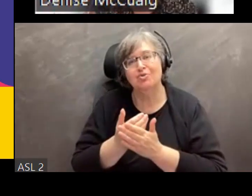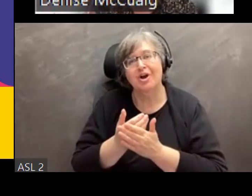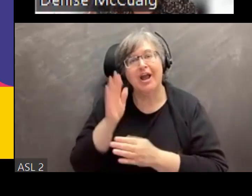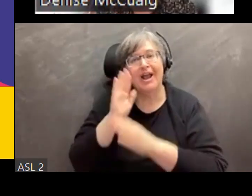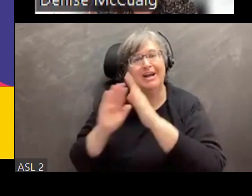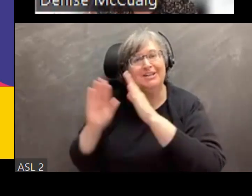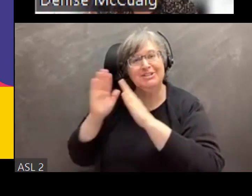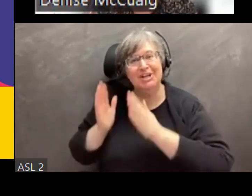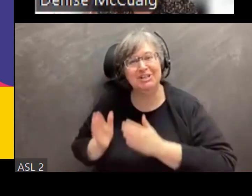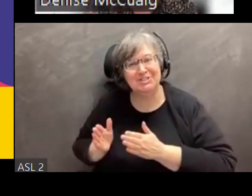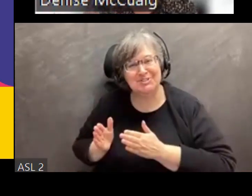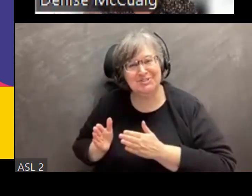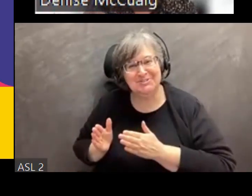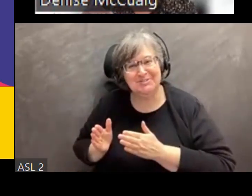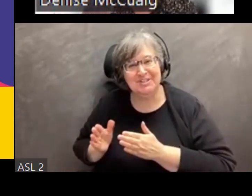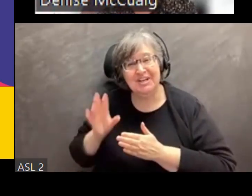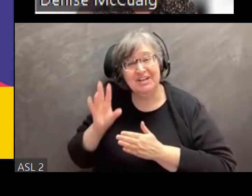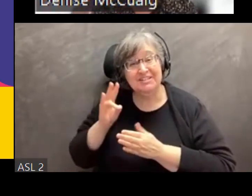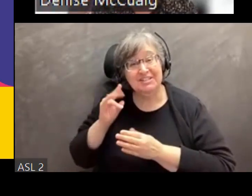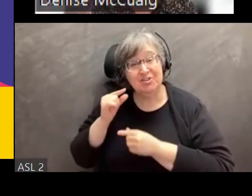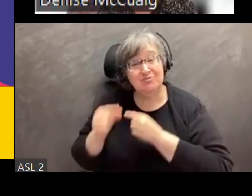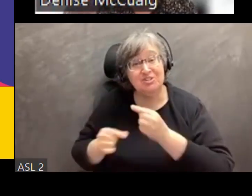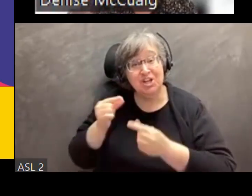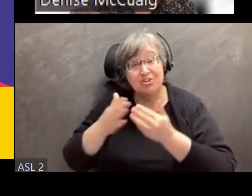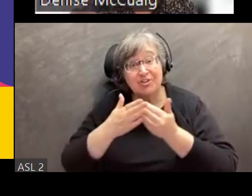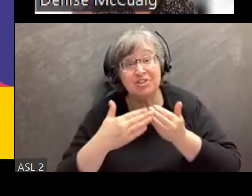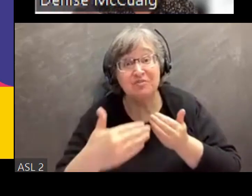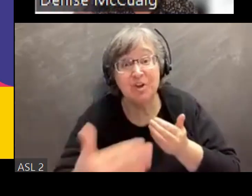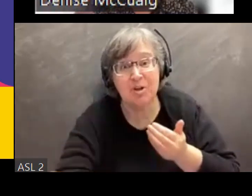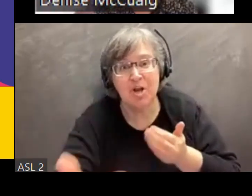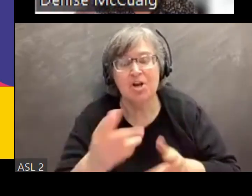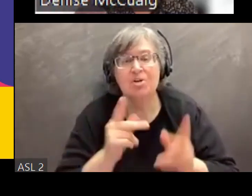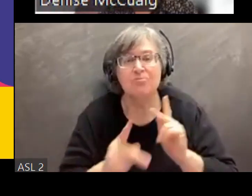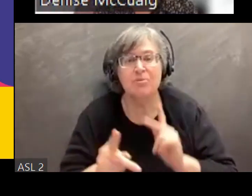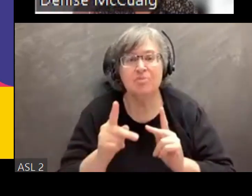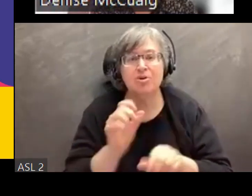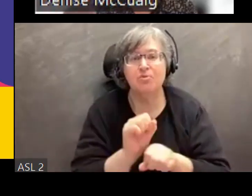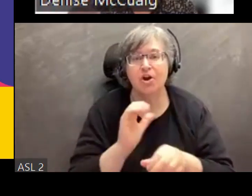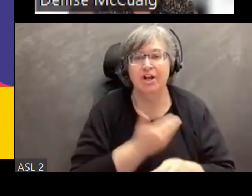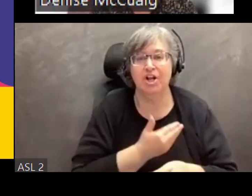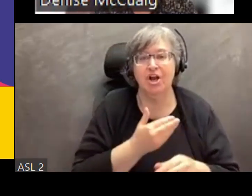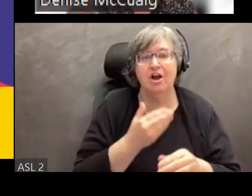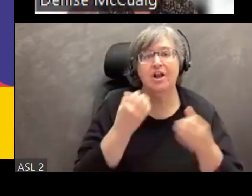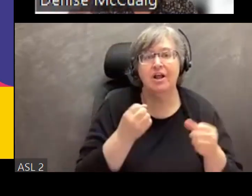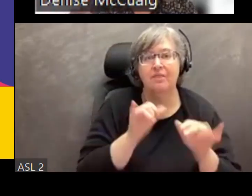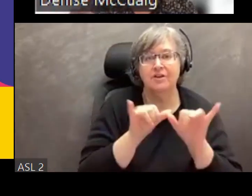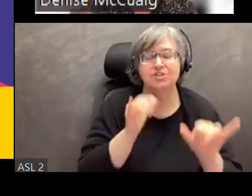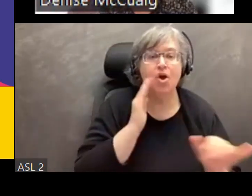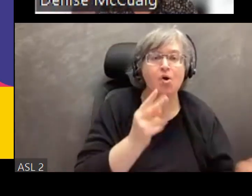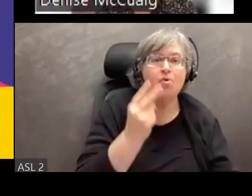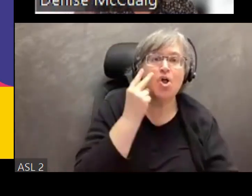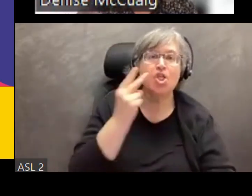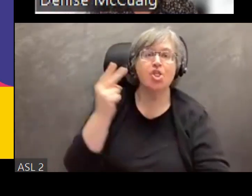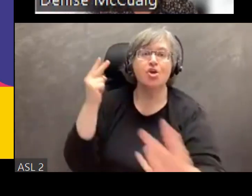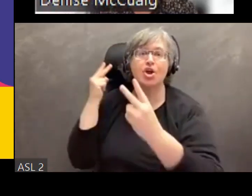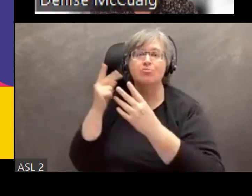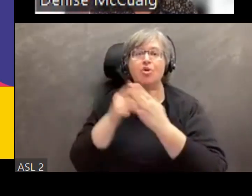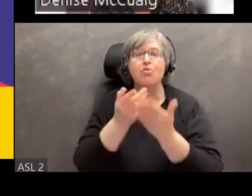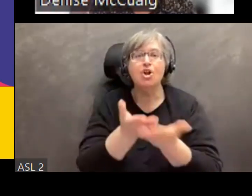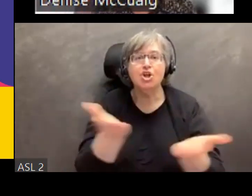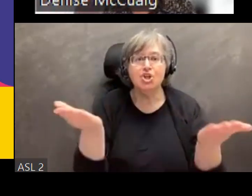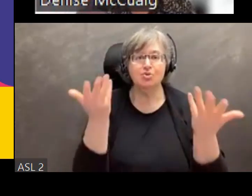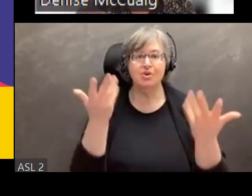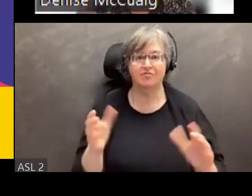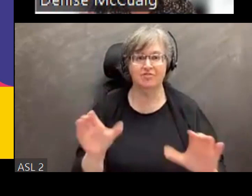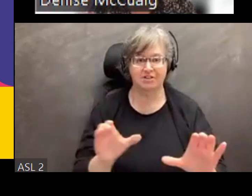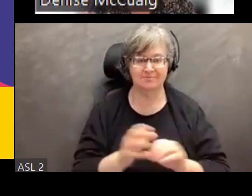new ancestors. And 7 generations from now, people working in our health system will be looking back at